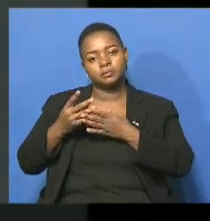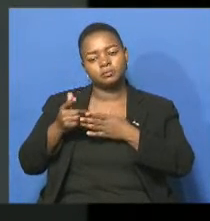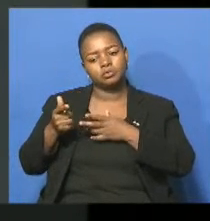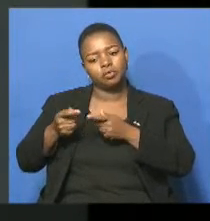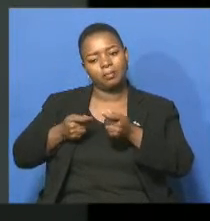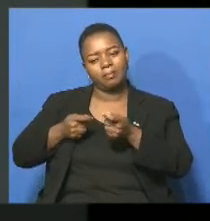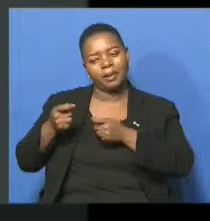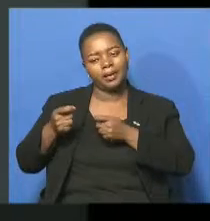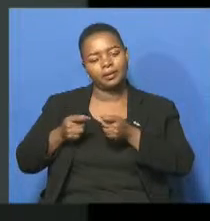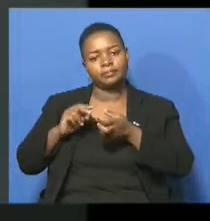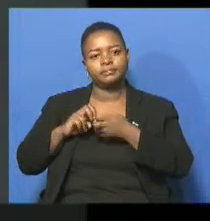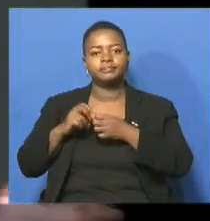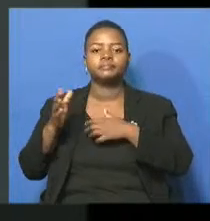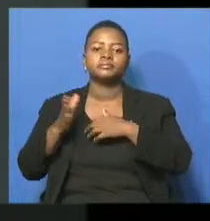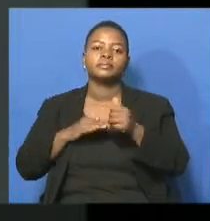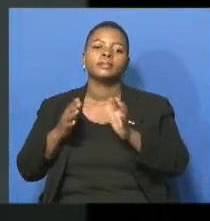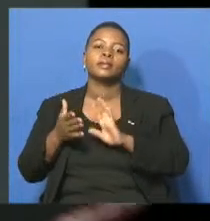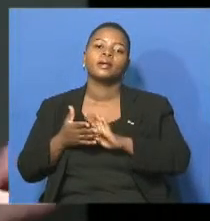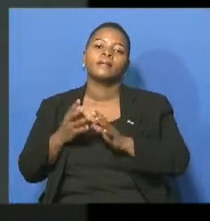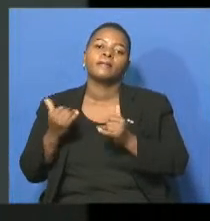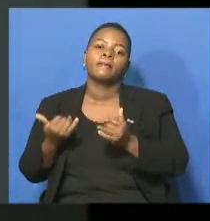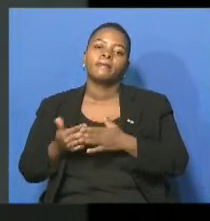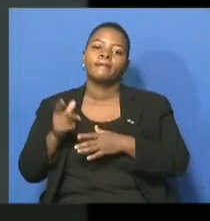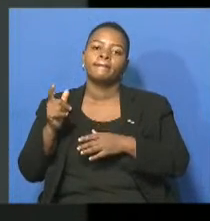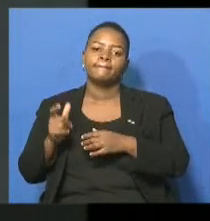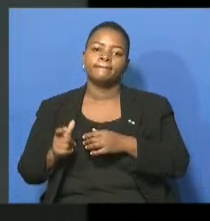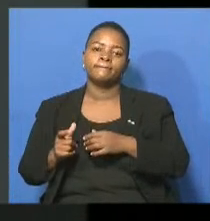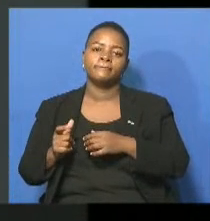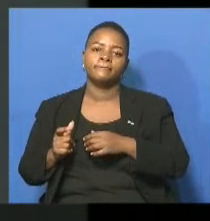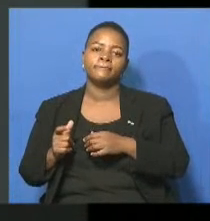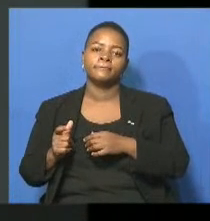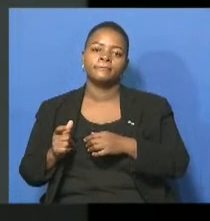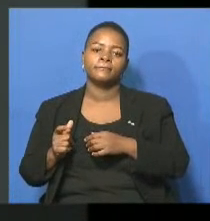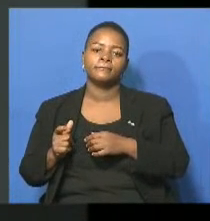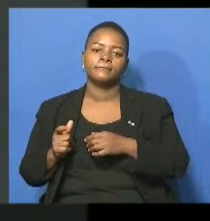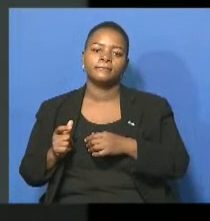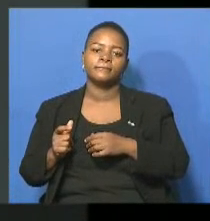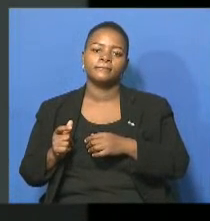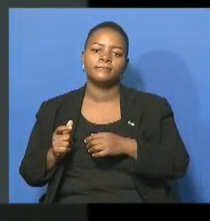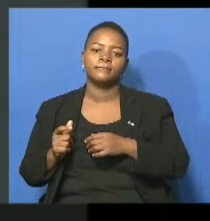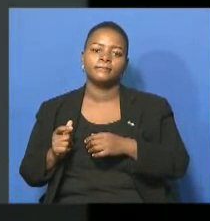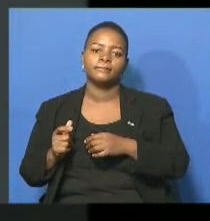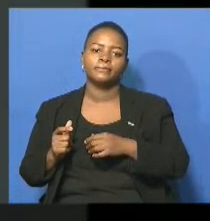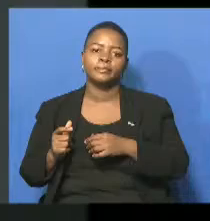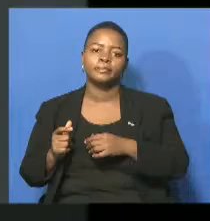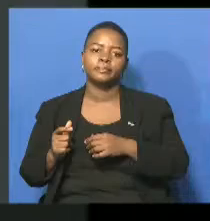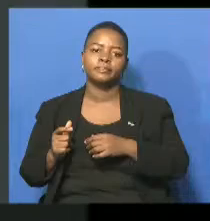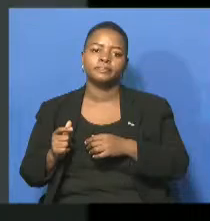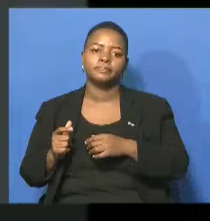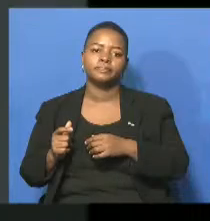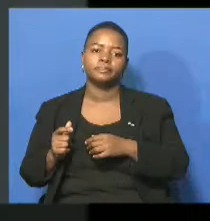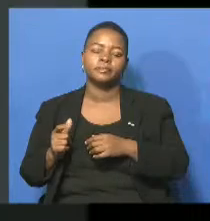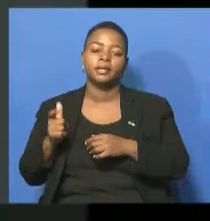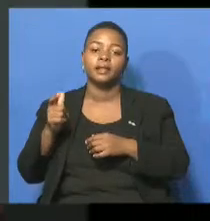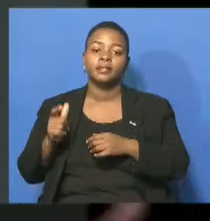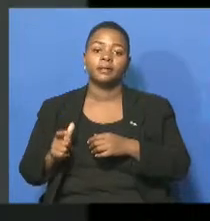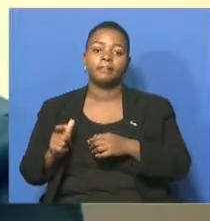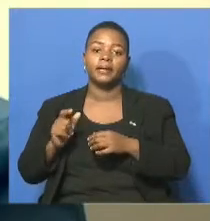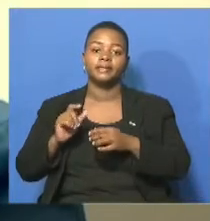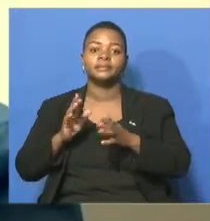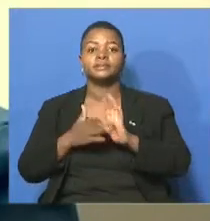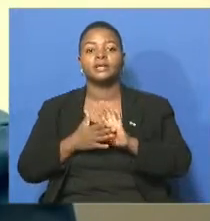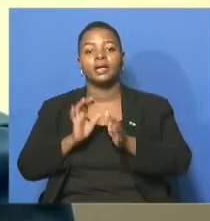to avoid those people going back, the revolving door scenario where the person goes out into